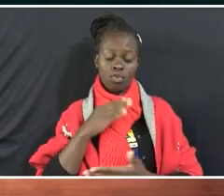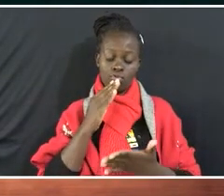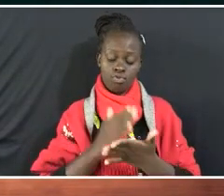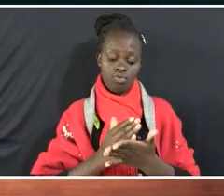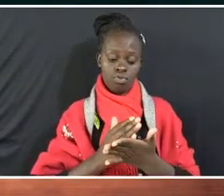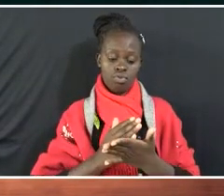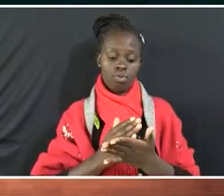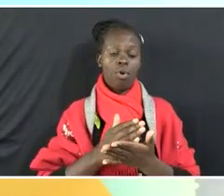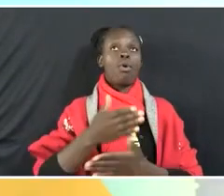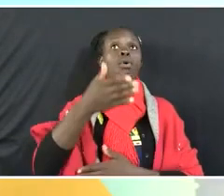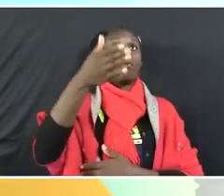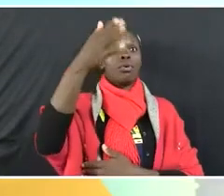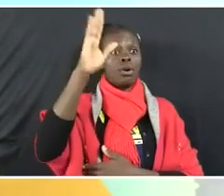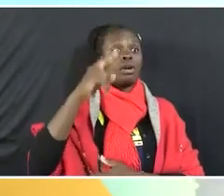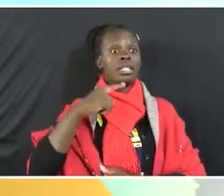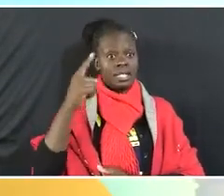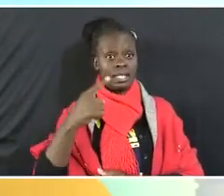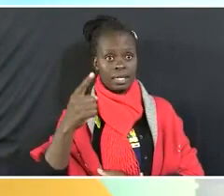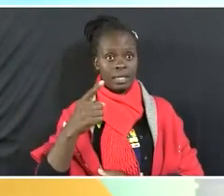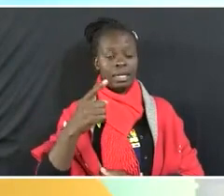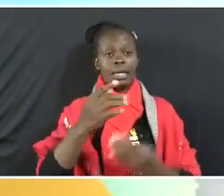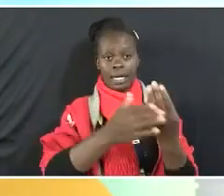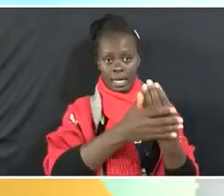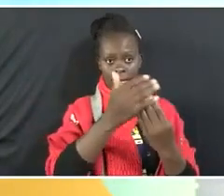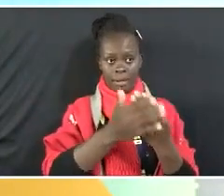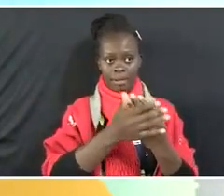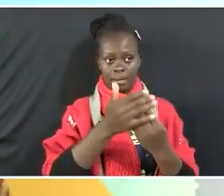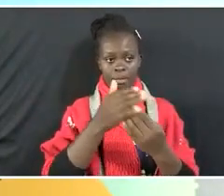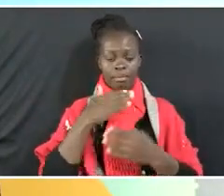to handle these children with care, and we've heard it.